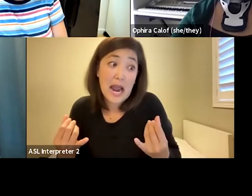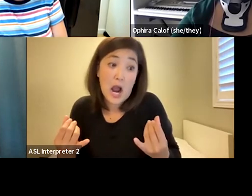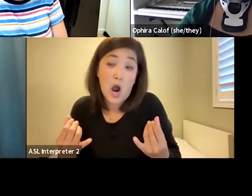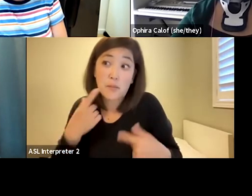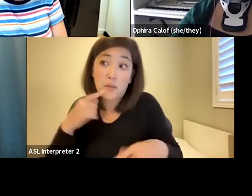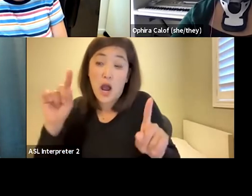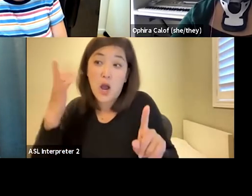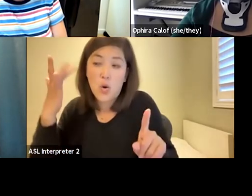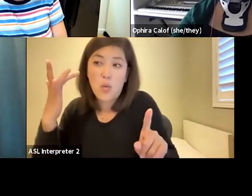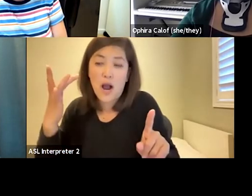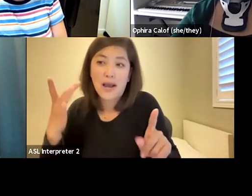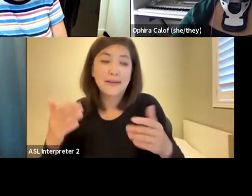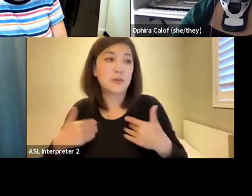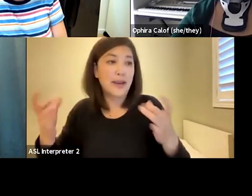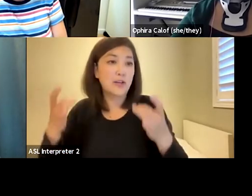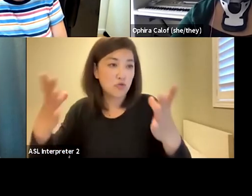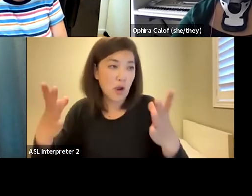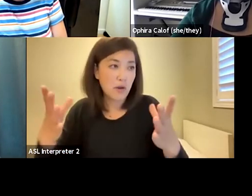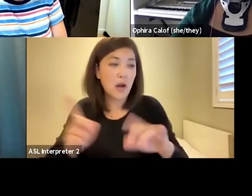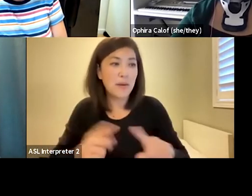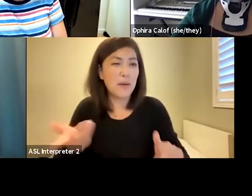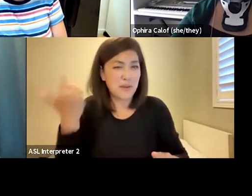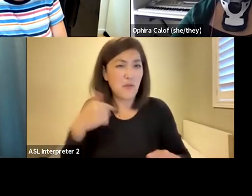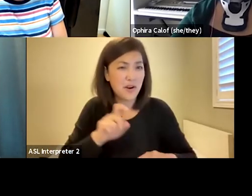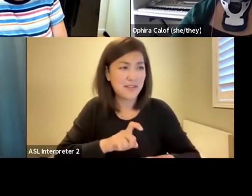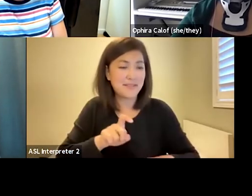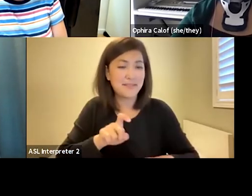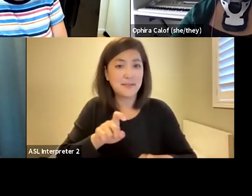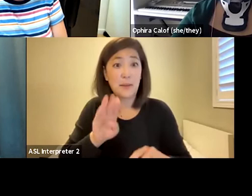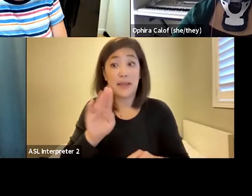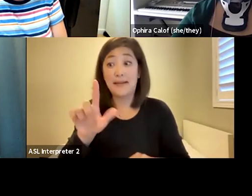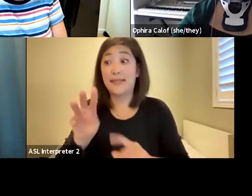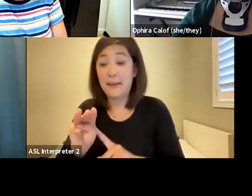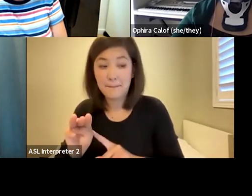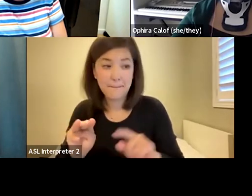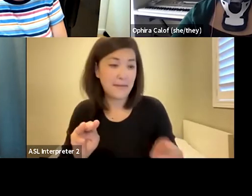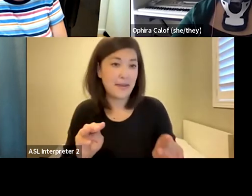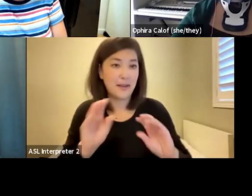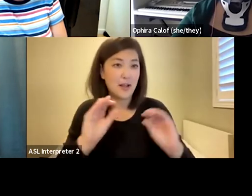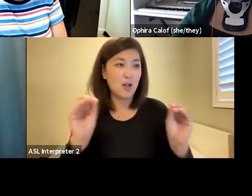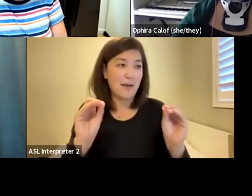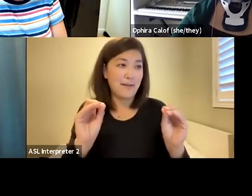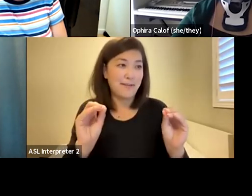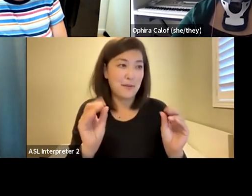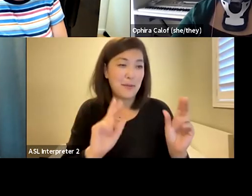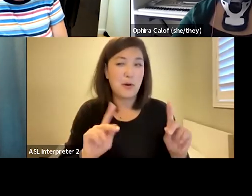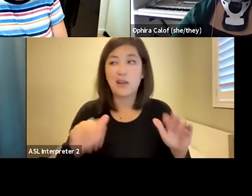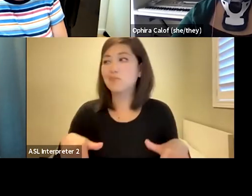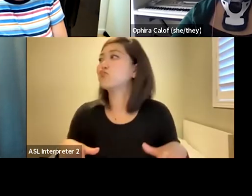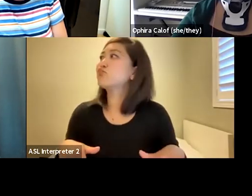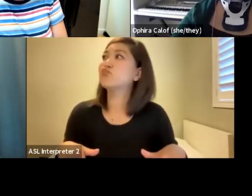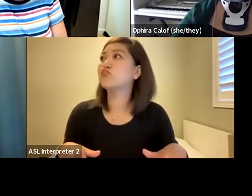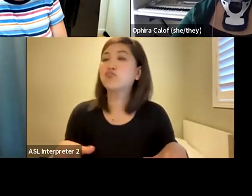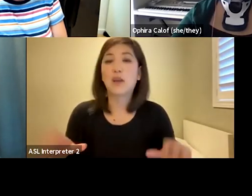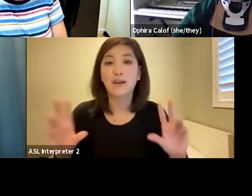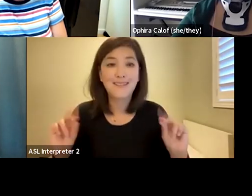and that ultimately is what humanizes them and fosters interest. And so I'd like to see people take an interest in diverse projects,